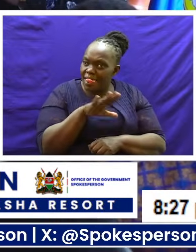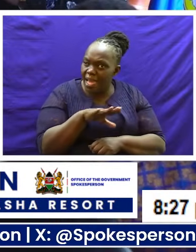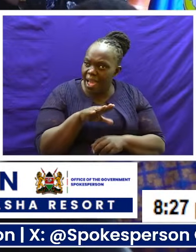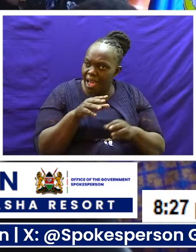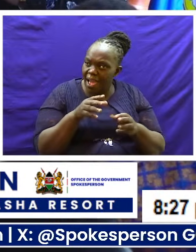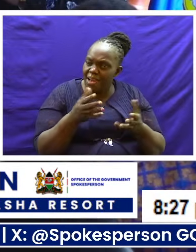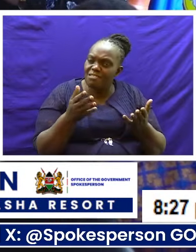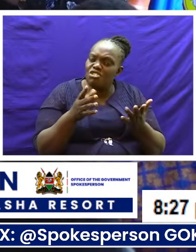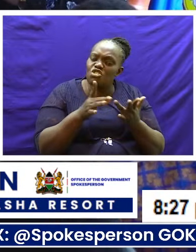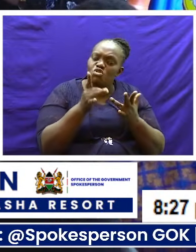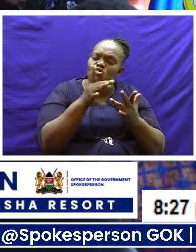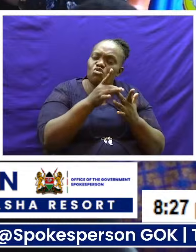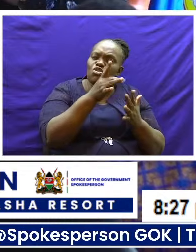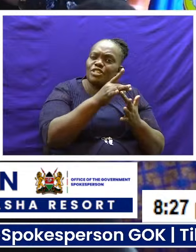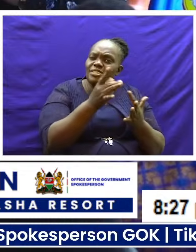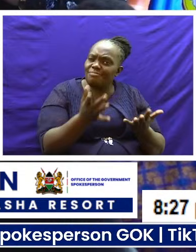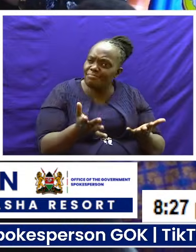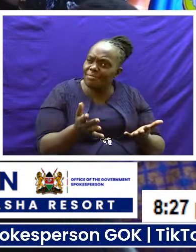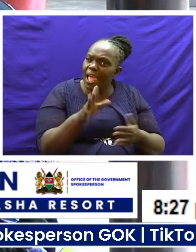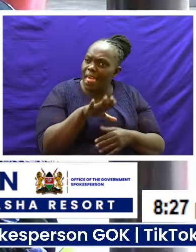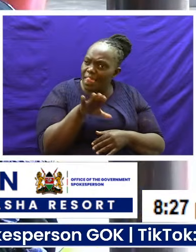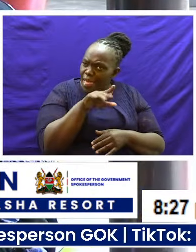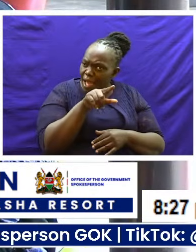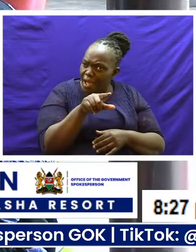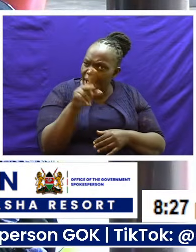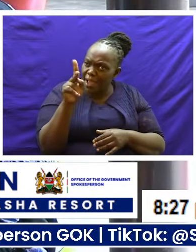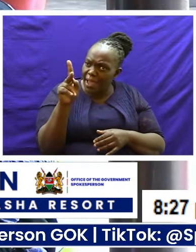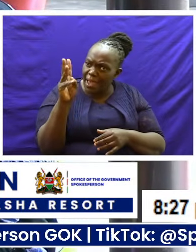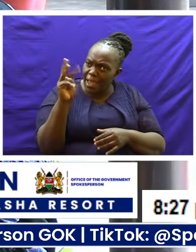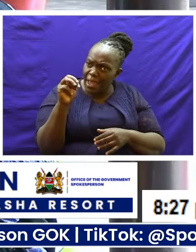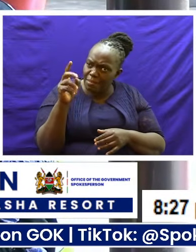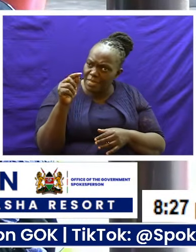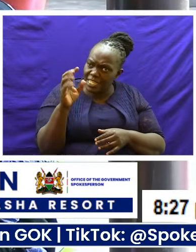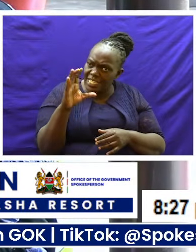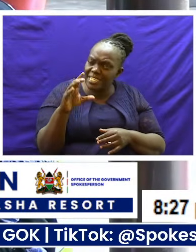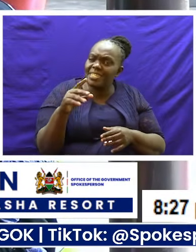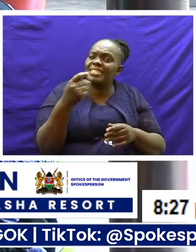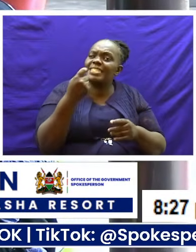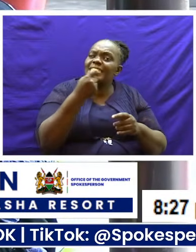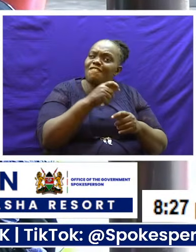pathways and the issue of, KMTC,